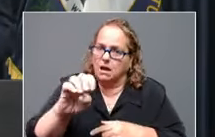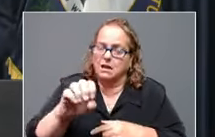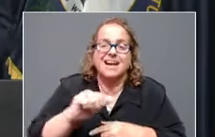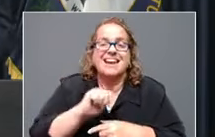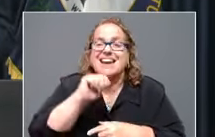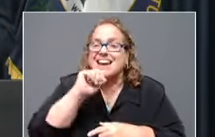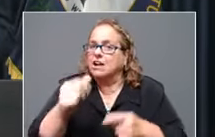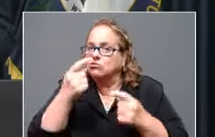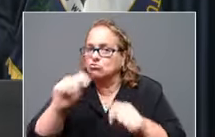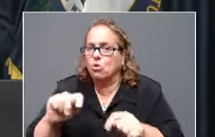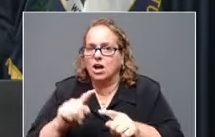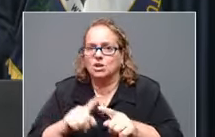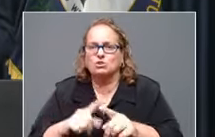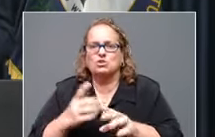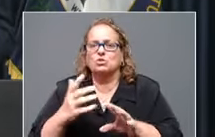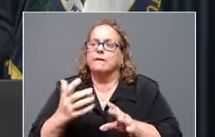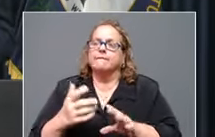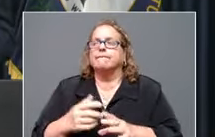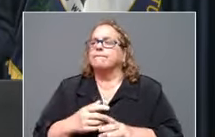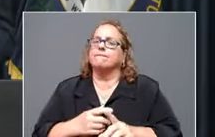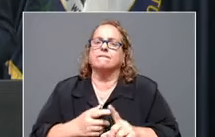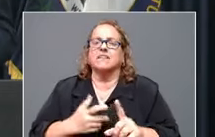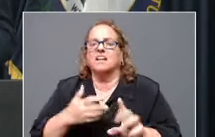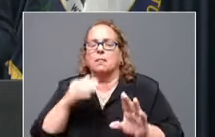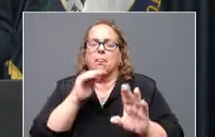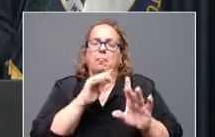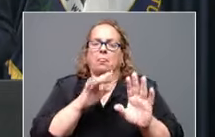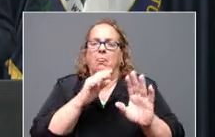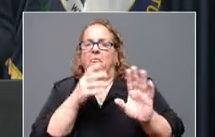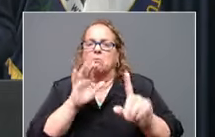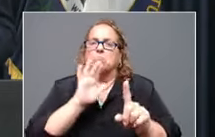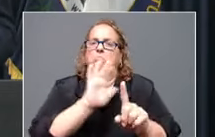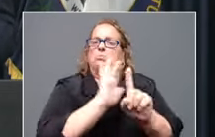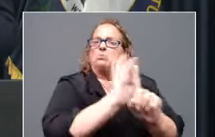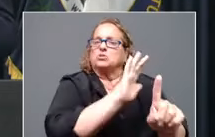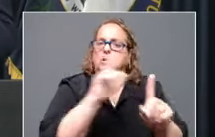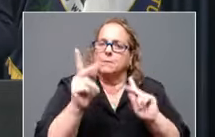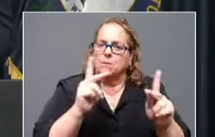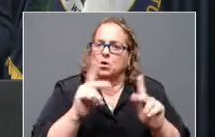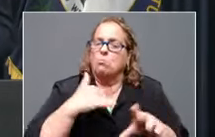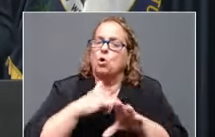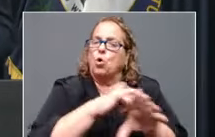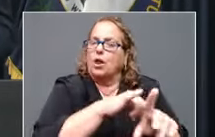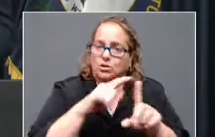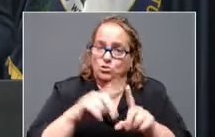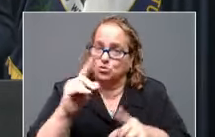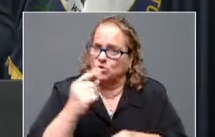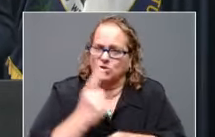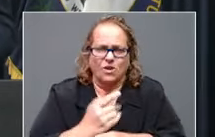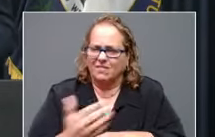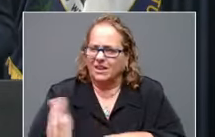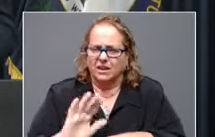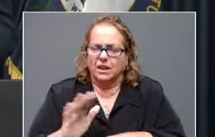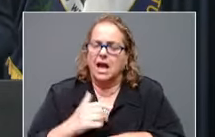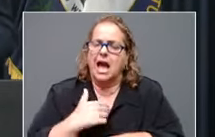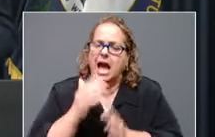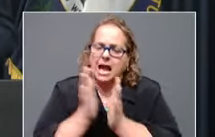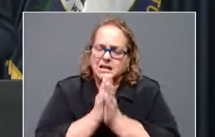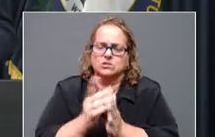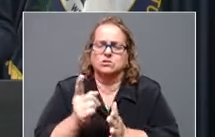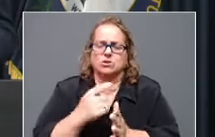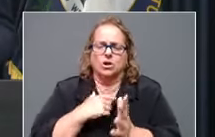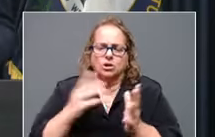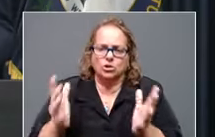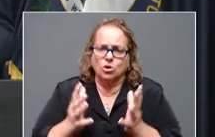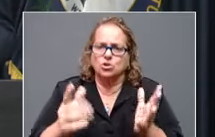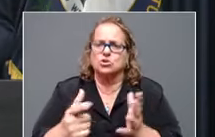behavior and stay away from others whose vaccination status you don't know, you should. This variant spreads alarmingly fast. It has completely